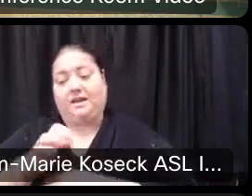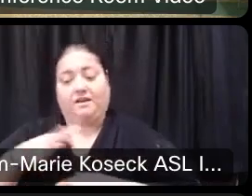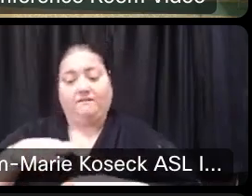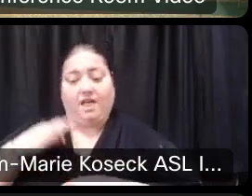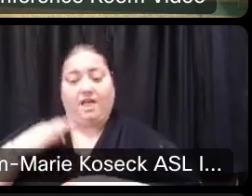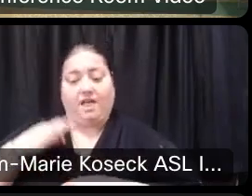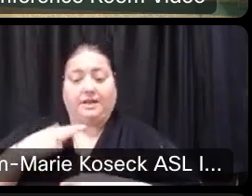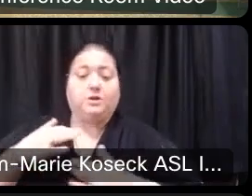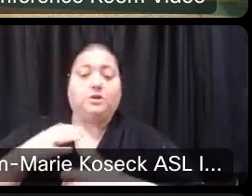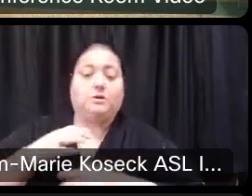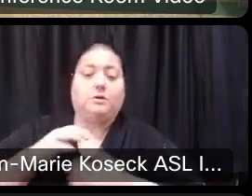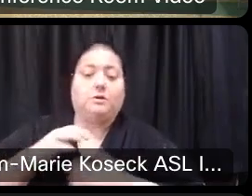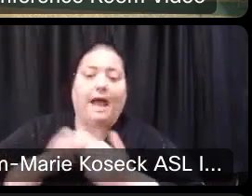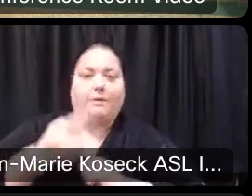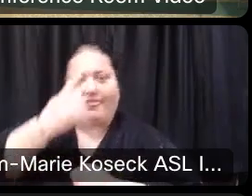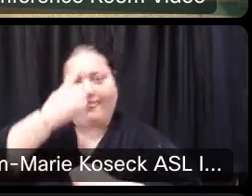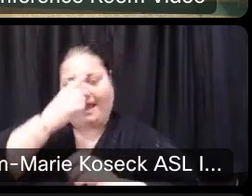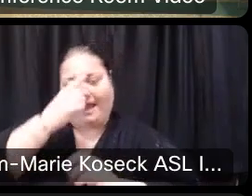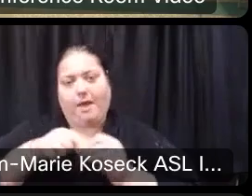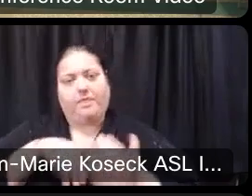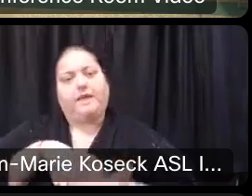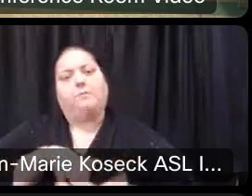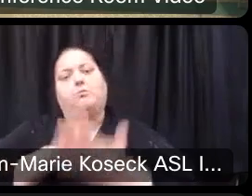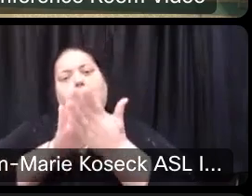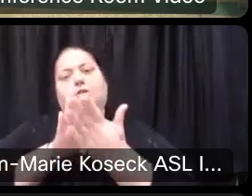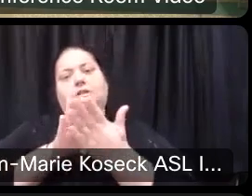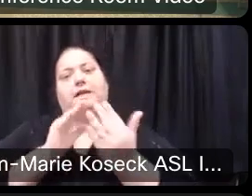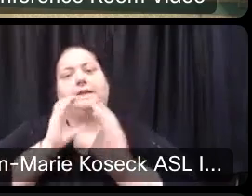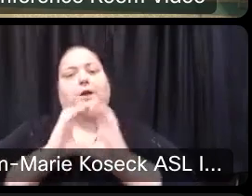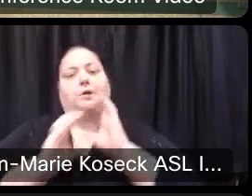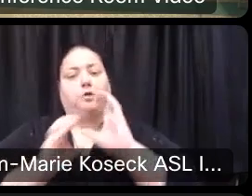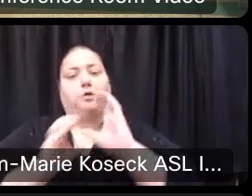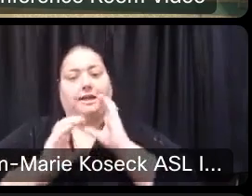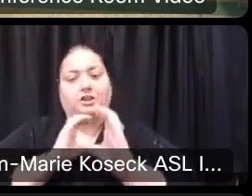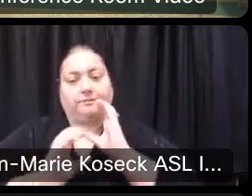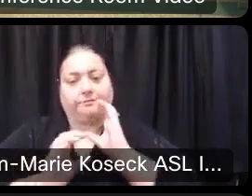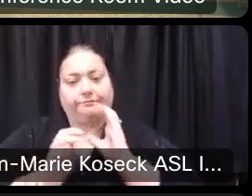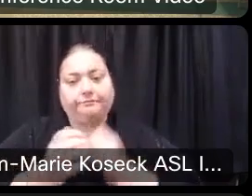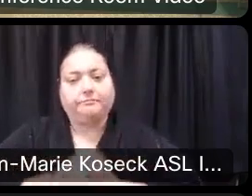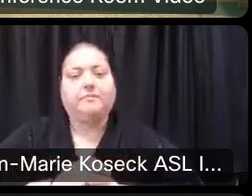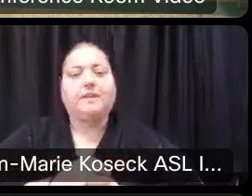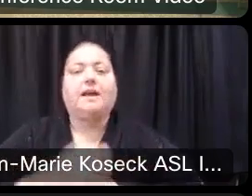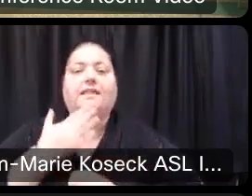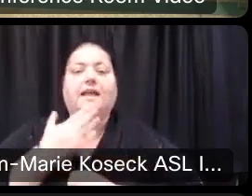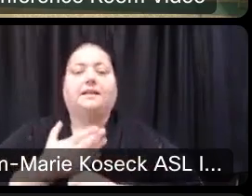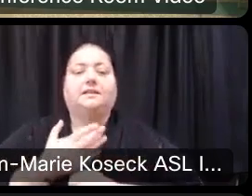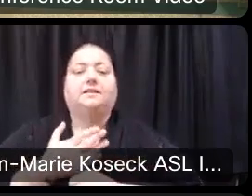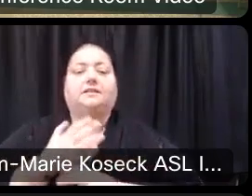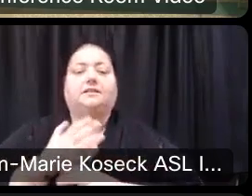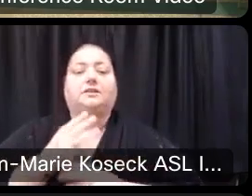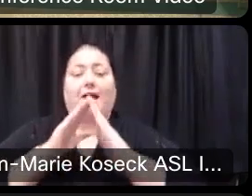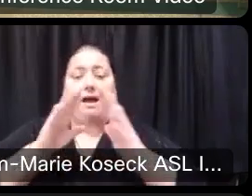rethink the approach in the communication. So thanks. All right. So